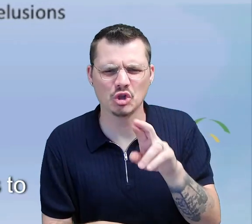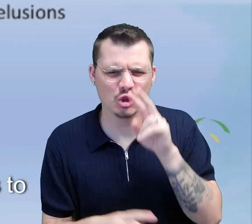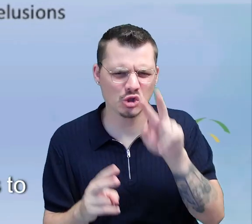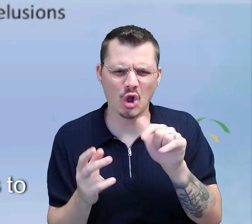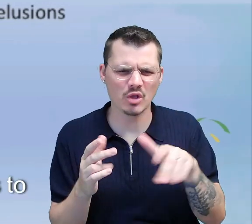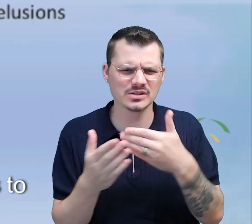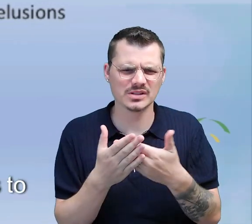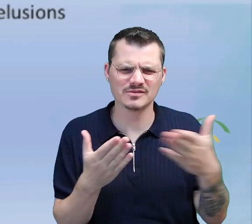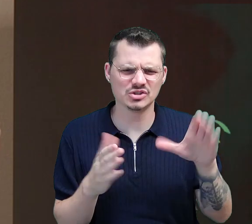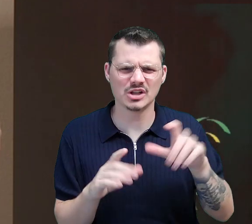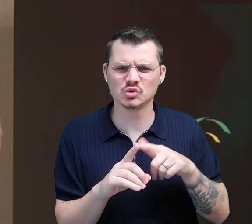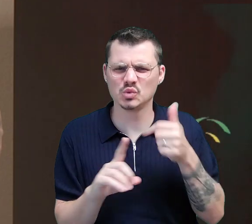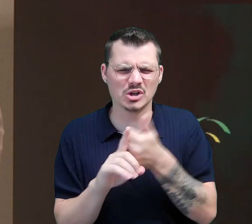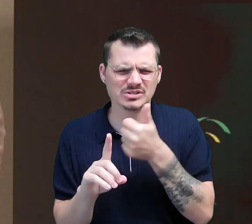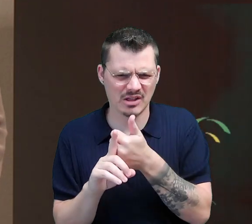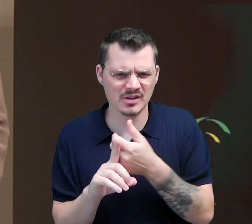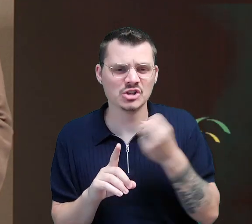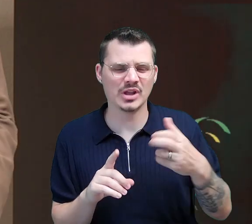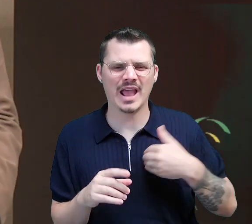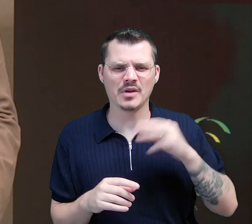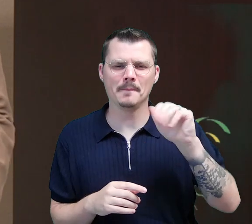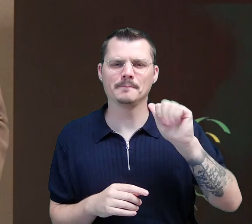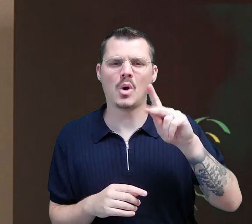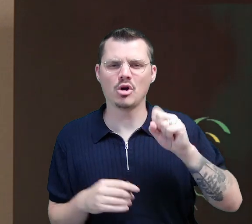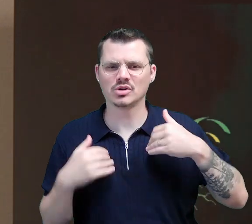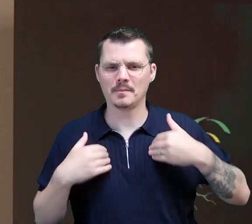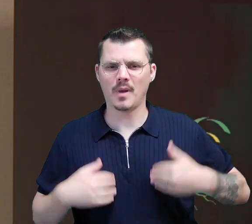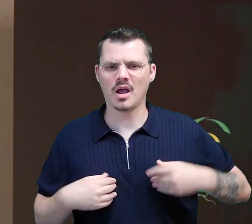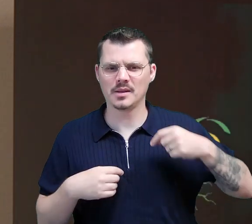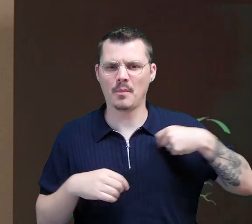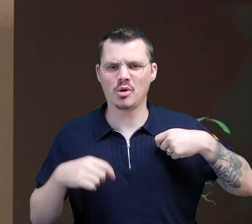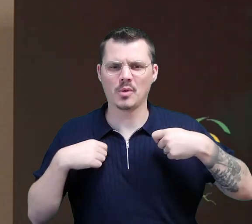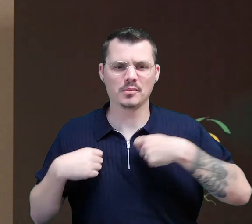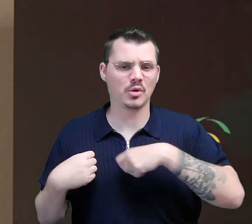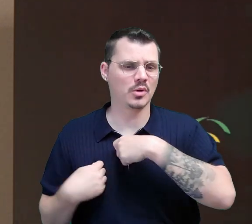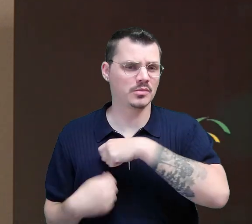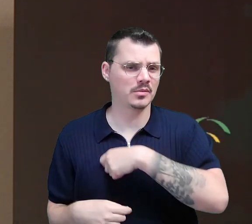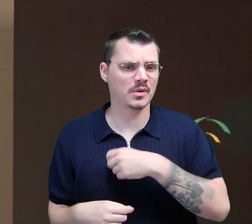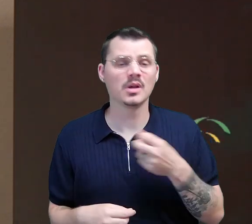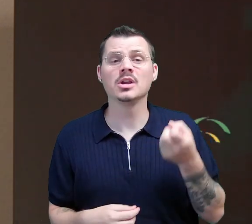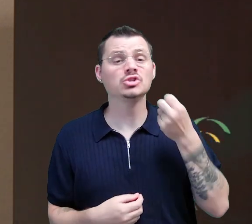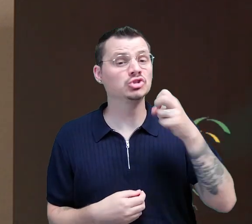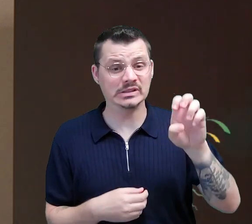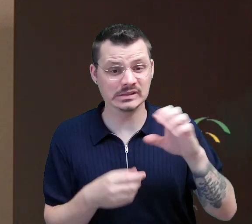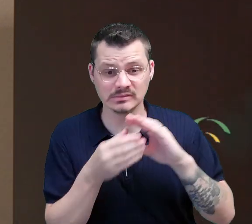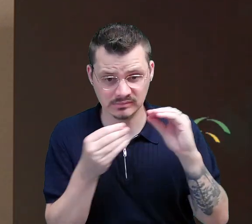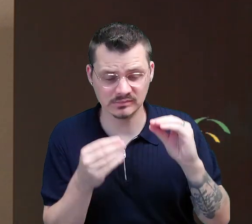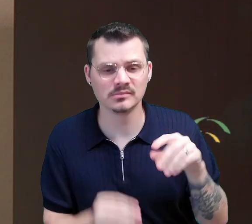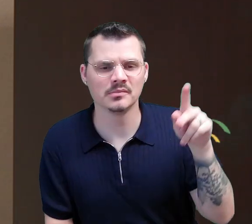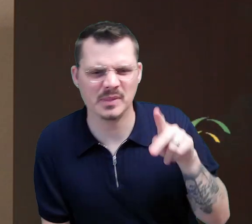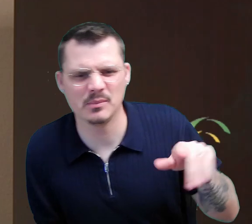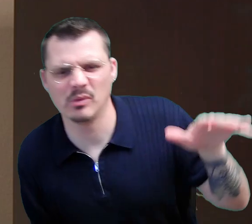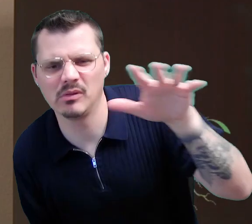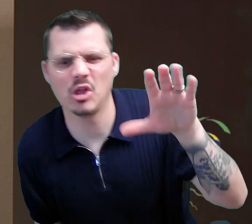look at all that stuff she does to herself. She had marks on her body. And she claimed that